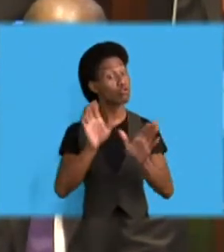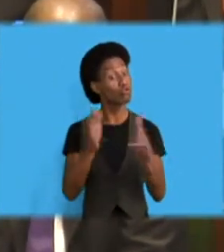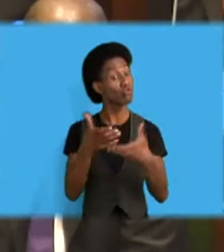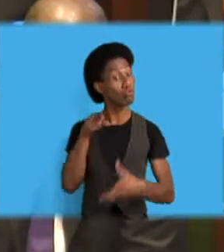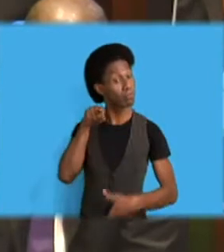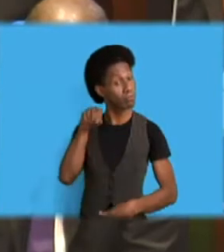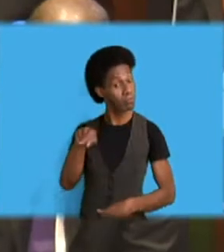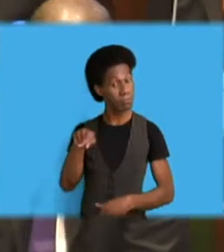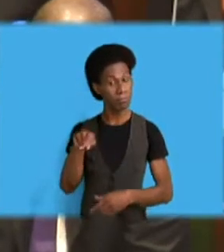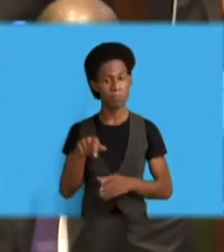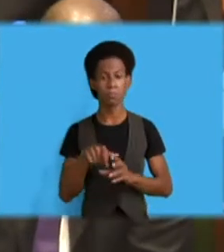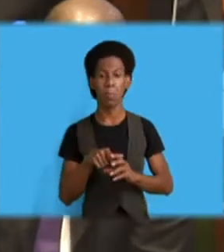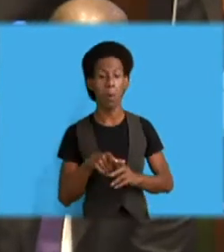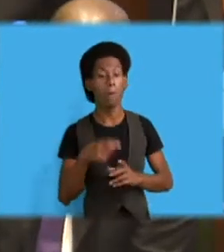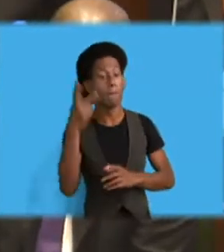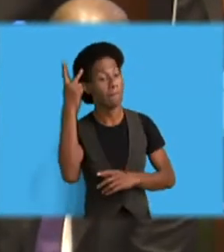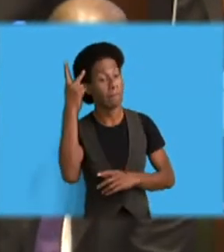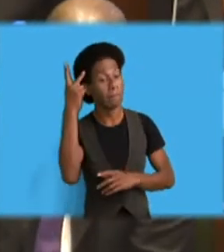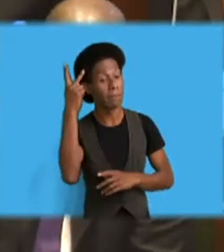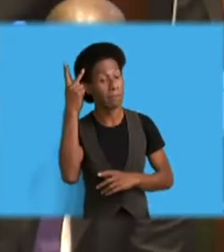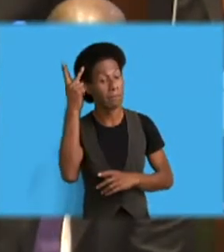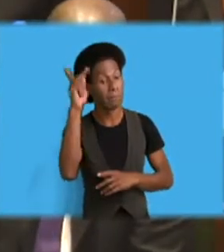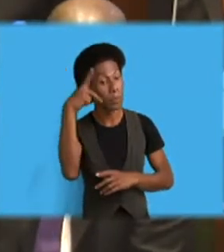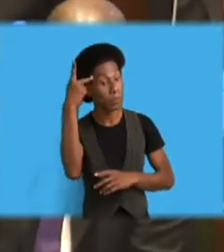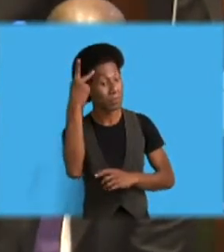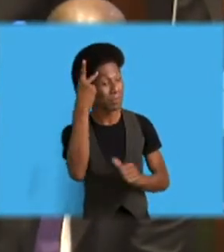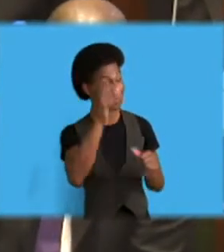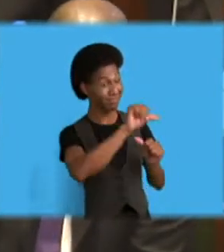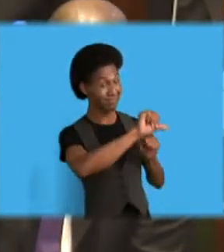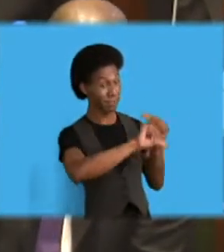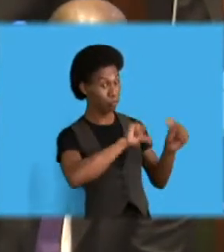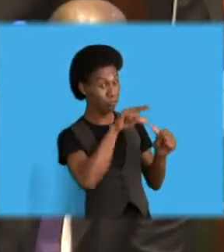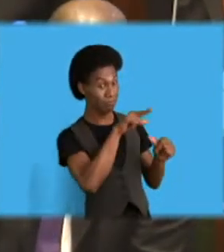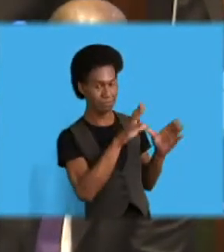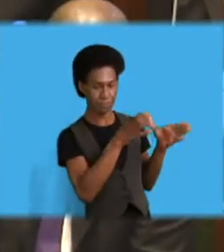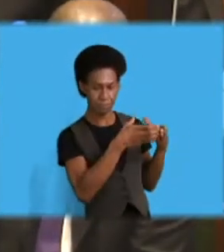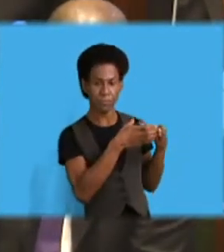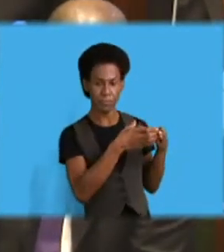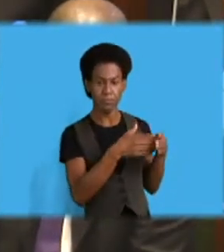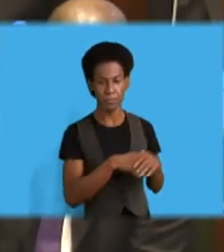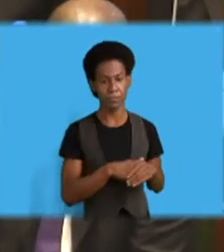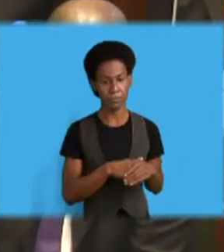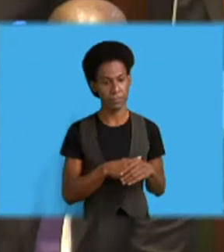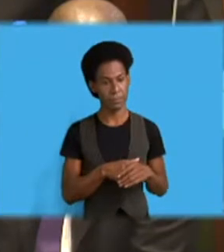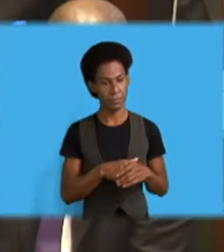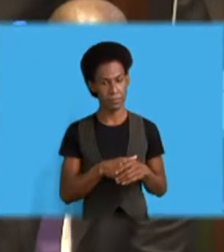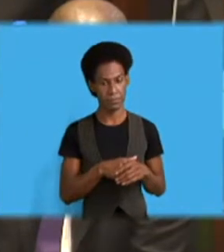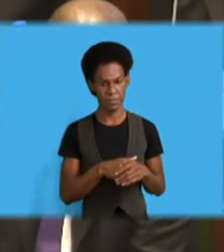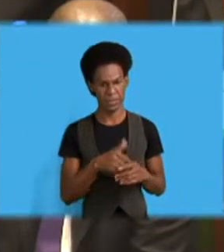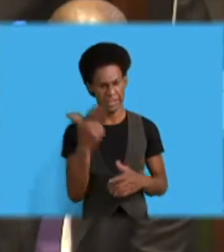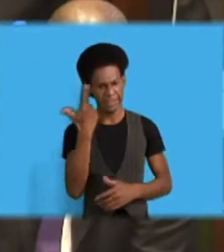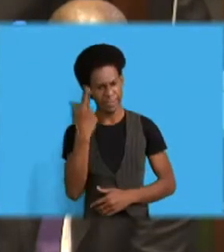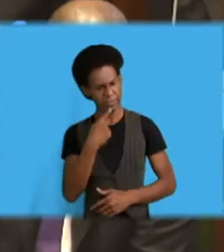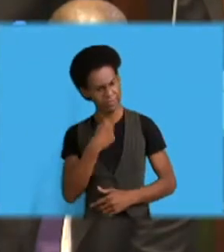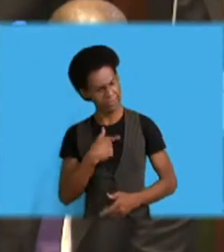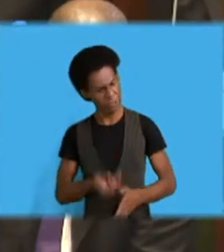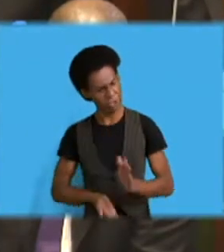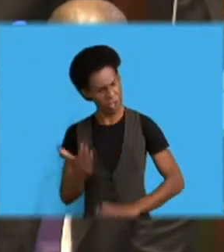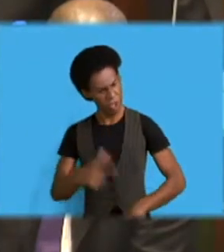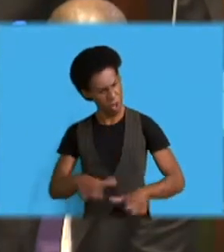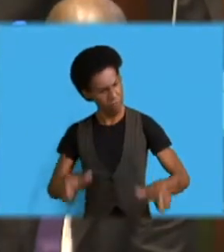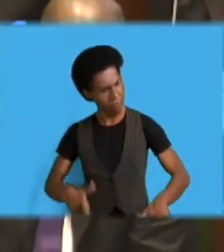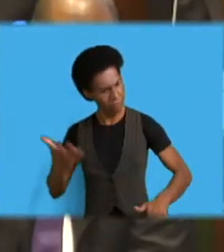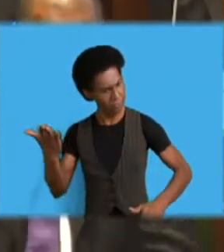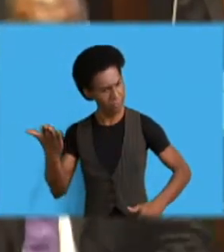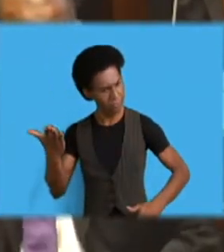contempt so much that the General Secretary of Fiji Teachers Union recently threatened to take the Ministry of Education to court, and many more, Mr. Deputy